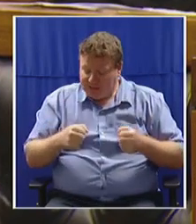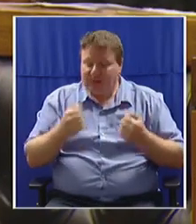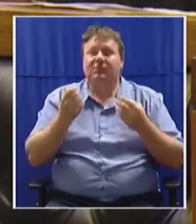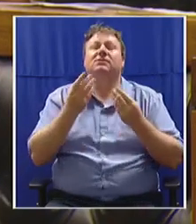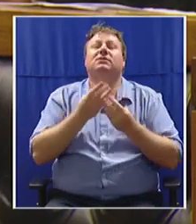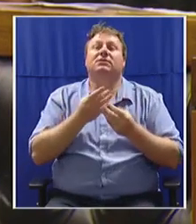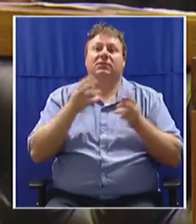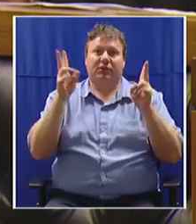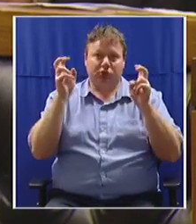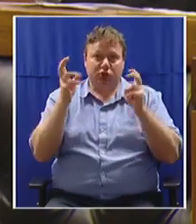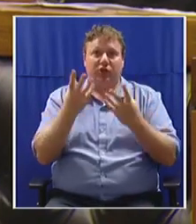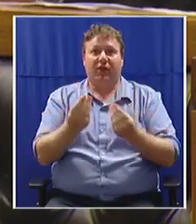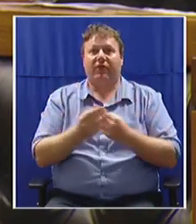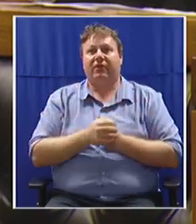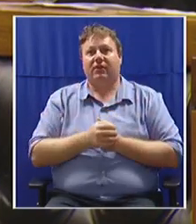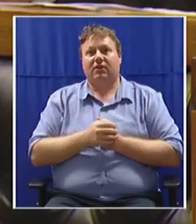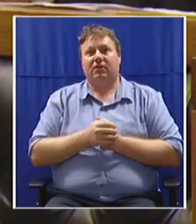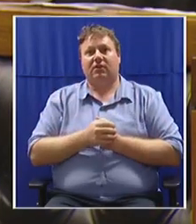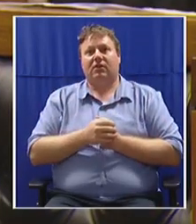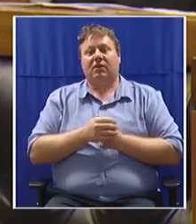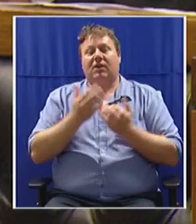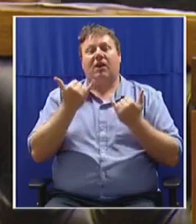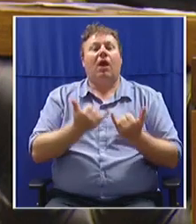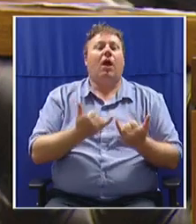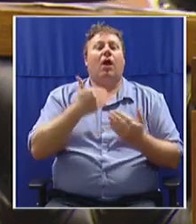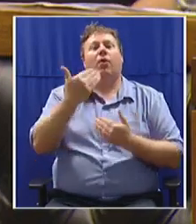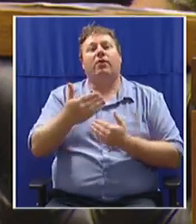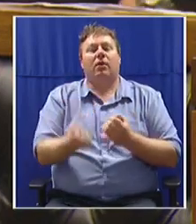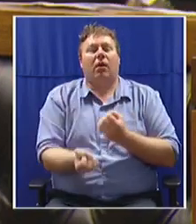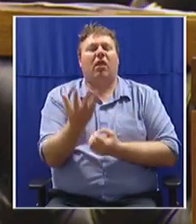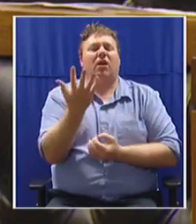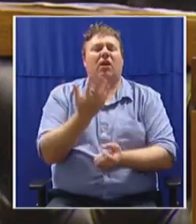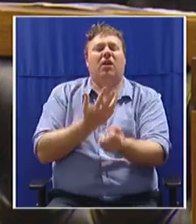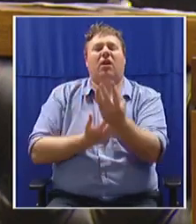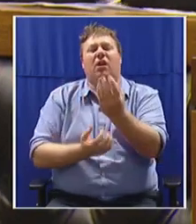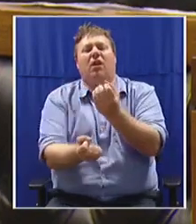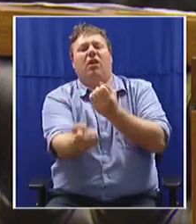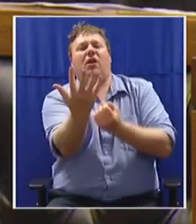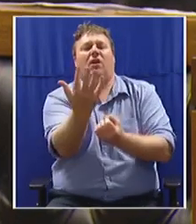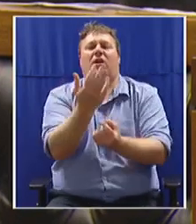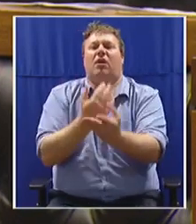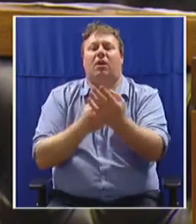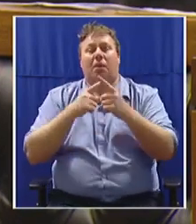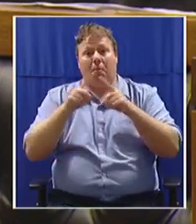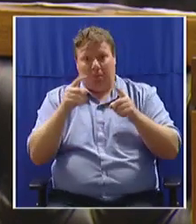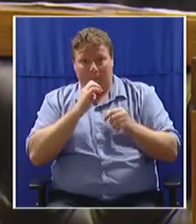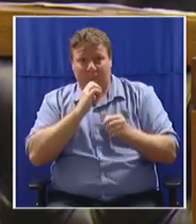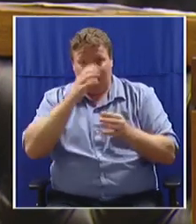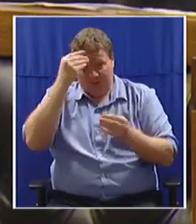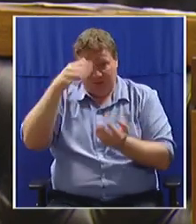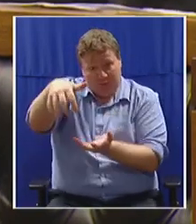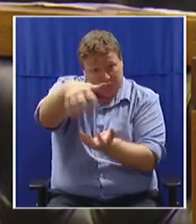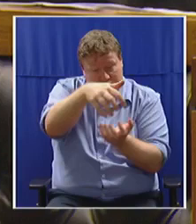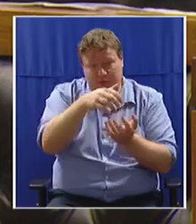issues that will crop from time to time, but that does not mean our intelligence